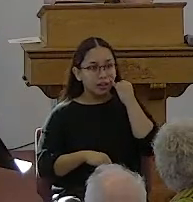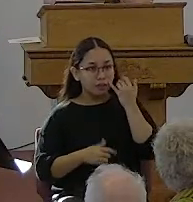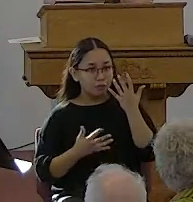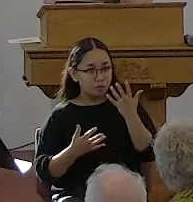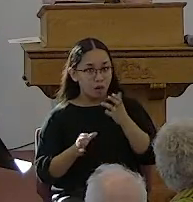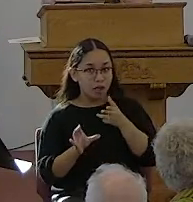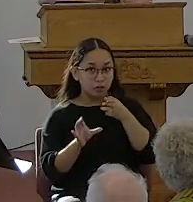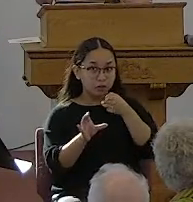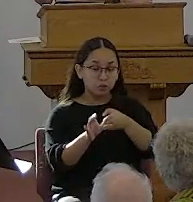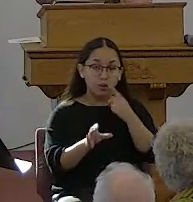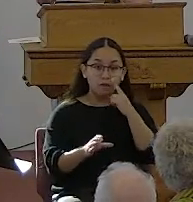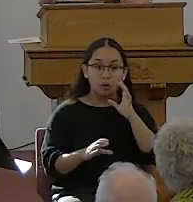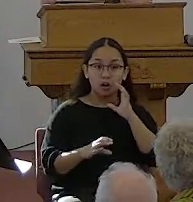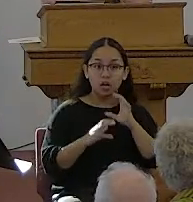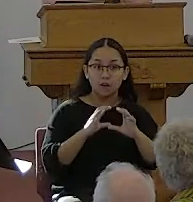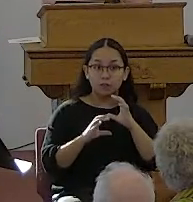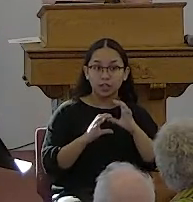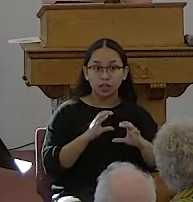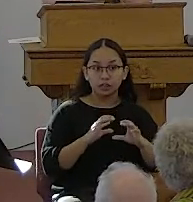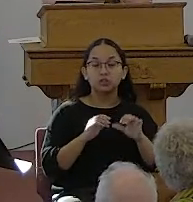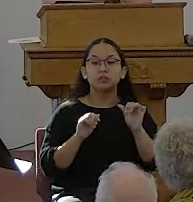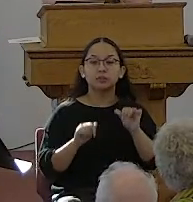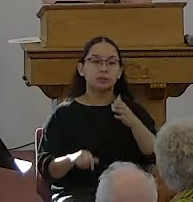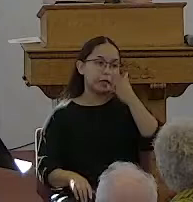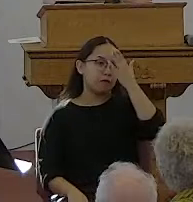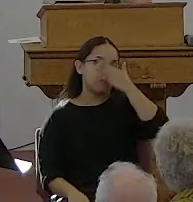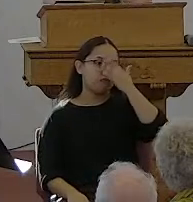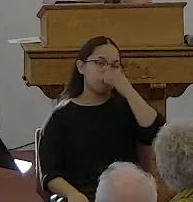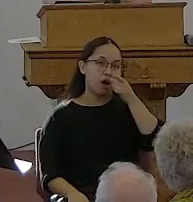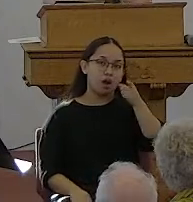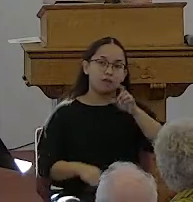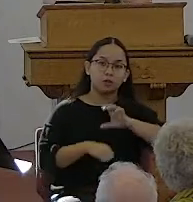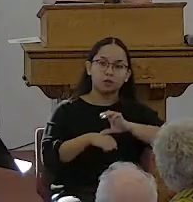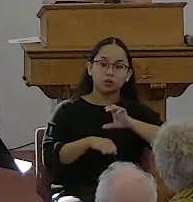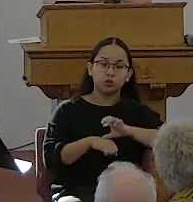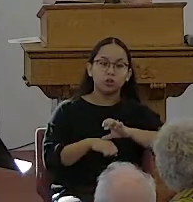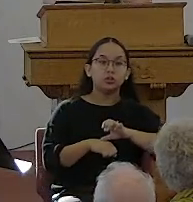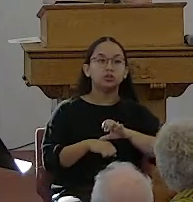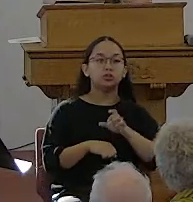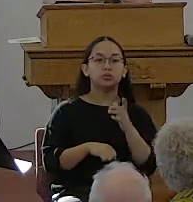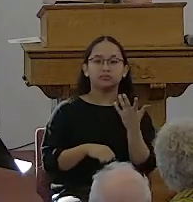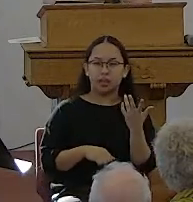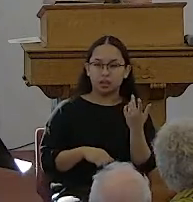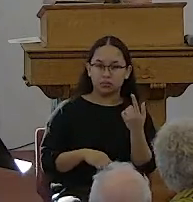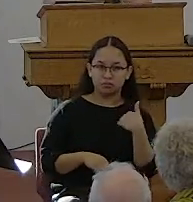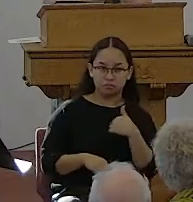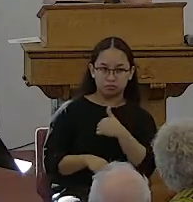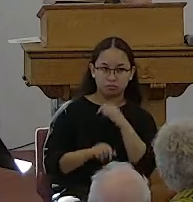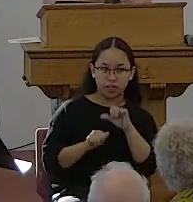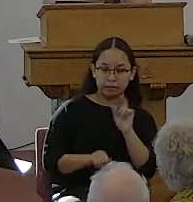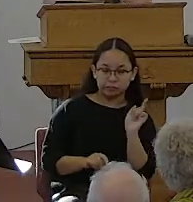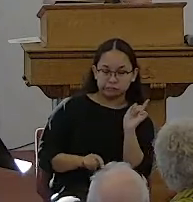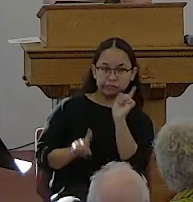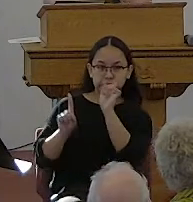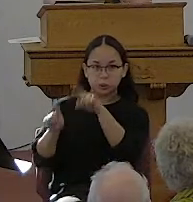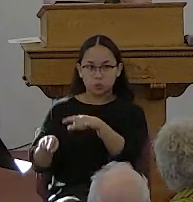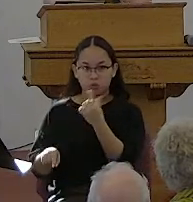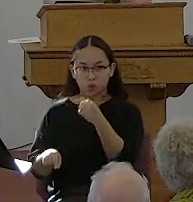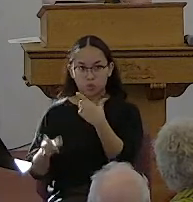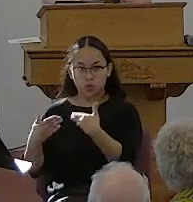of conversation, meet me at the front of the sanctuary, and we'll go to the green room where we can have some time to